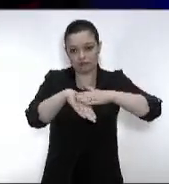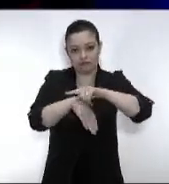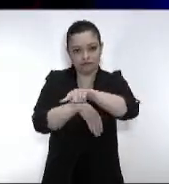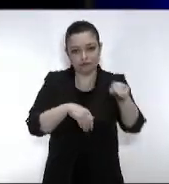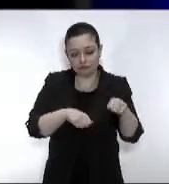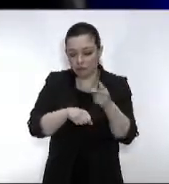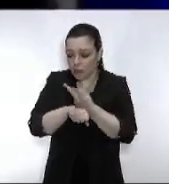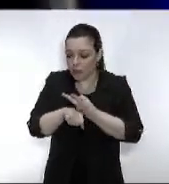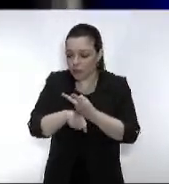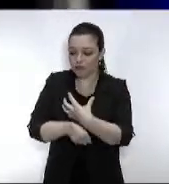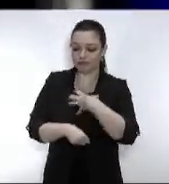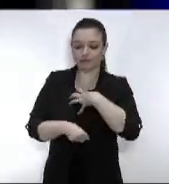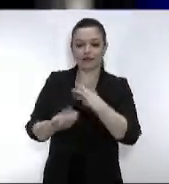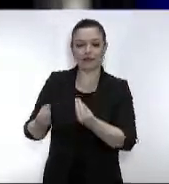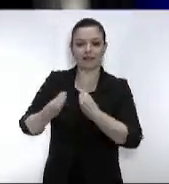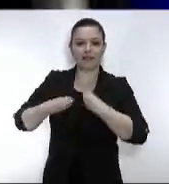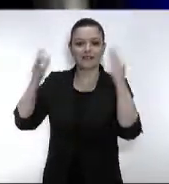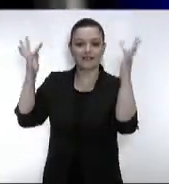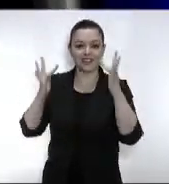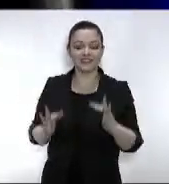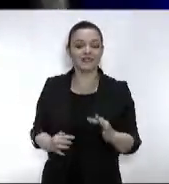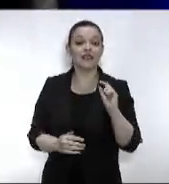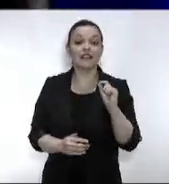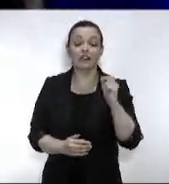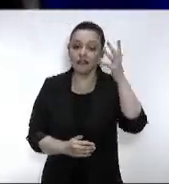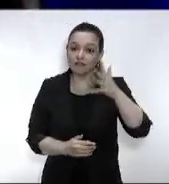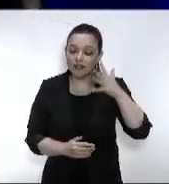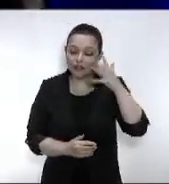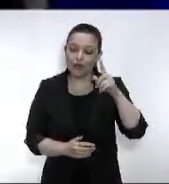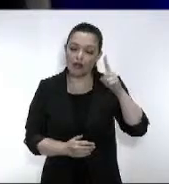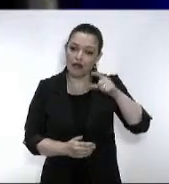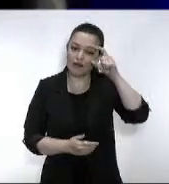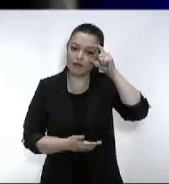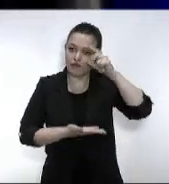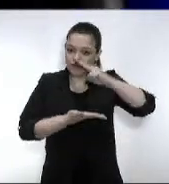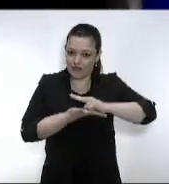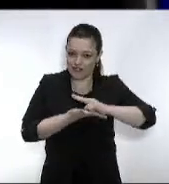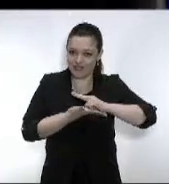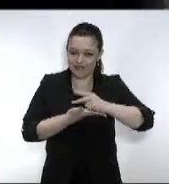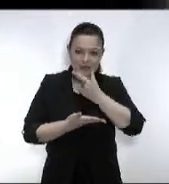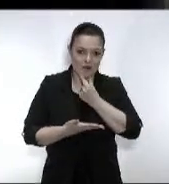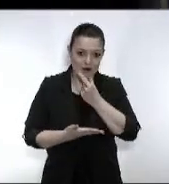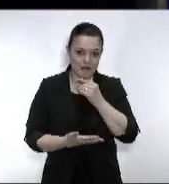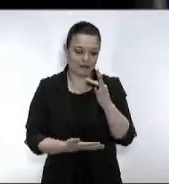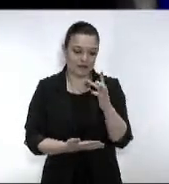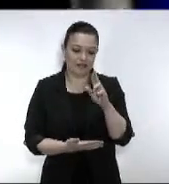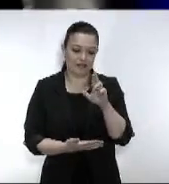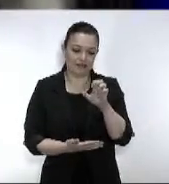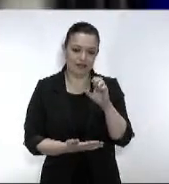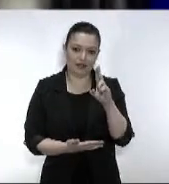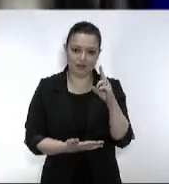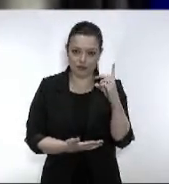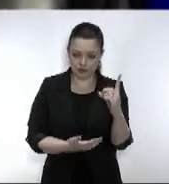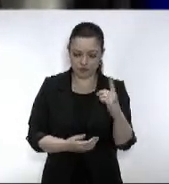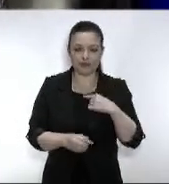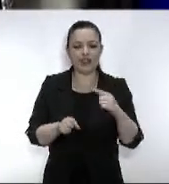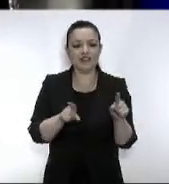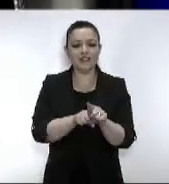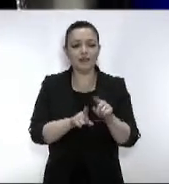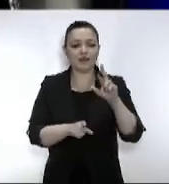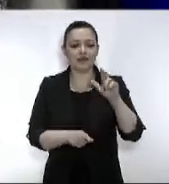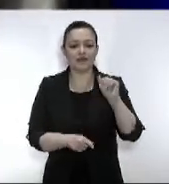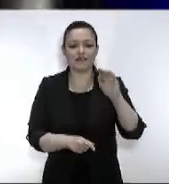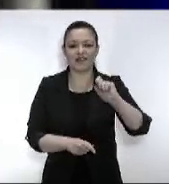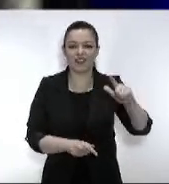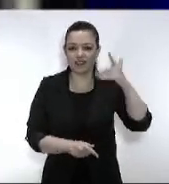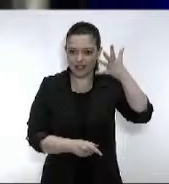seek and to become happy. Freud said that, a psychologist. And Marcelo Dominguez,